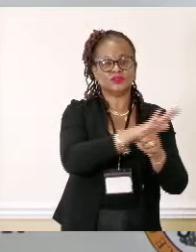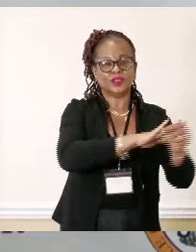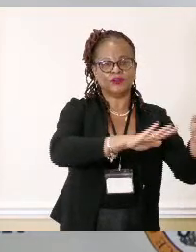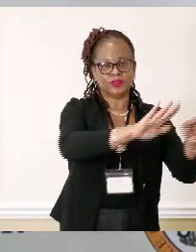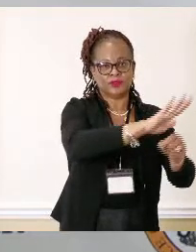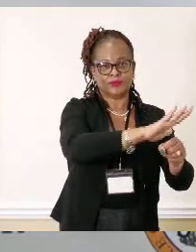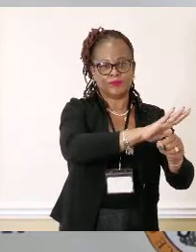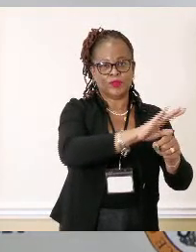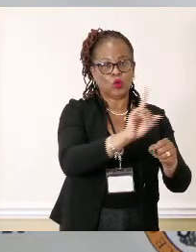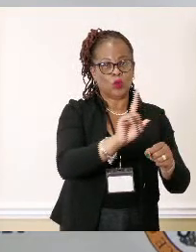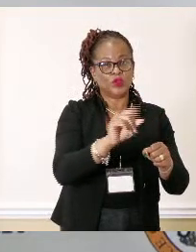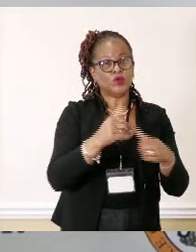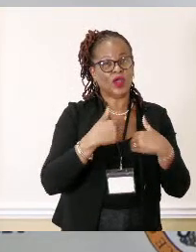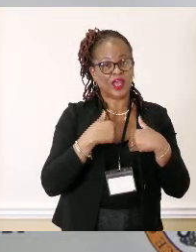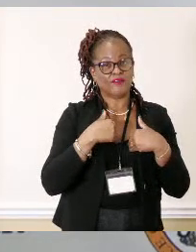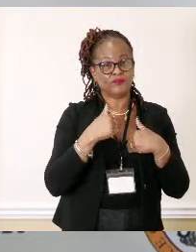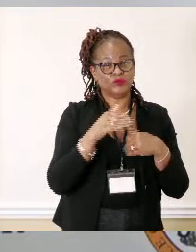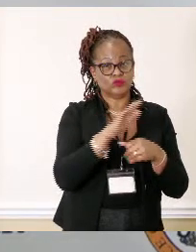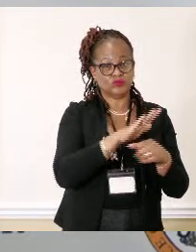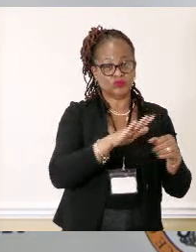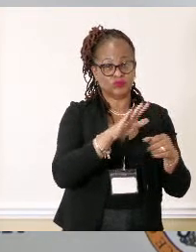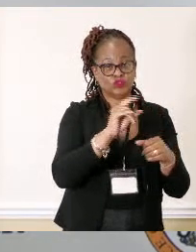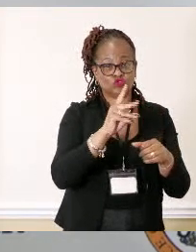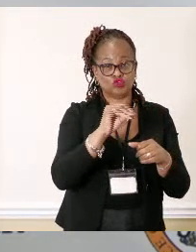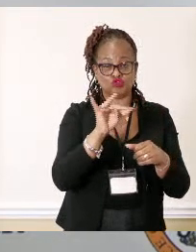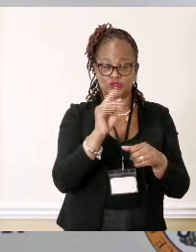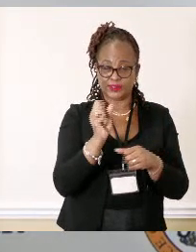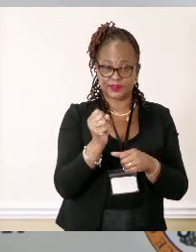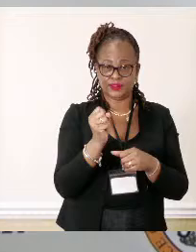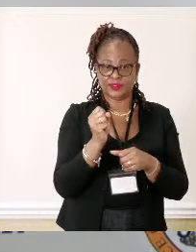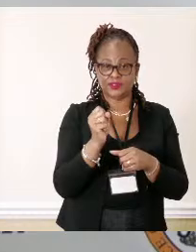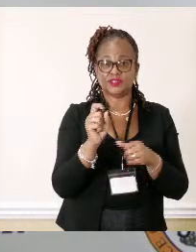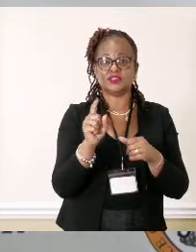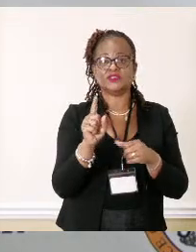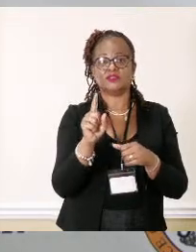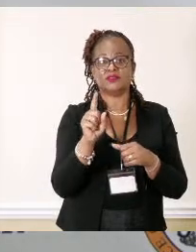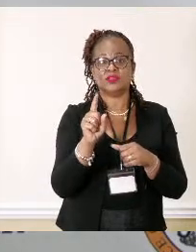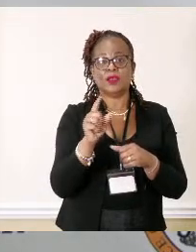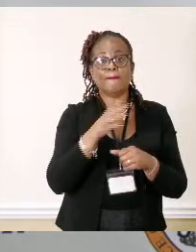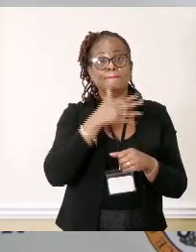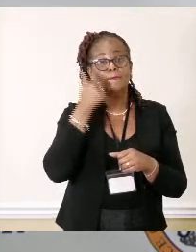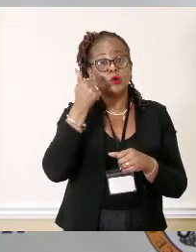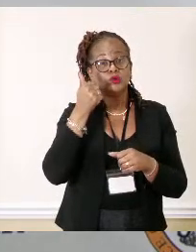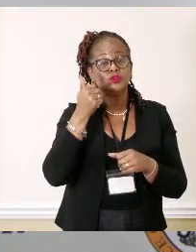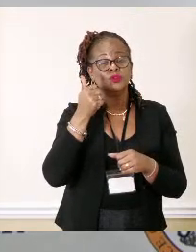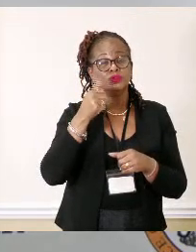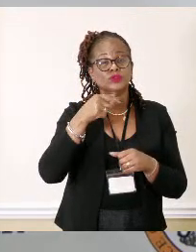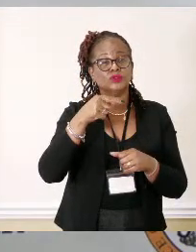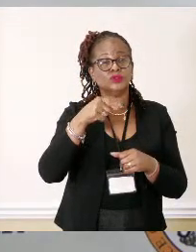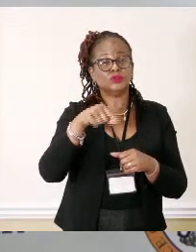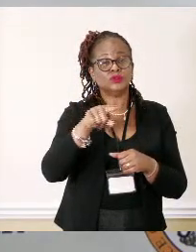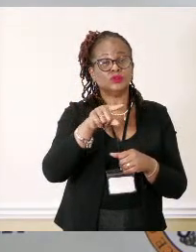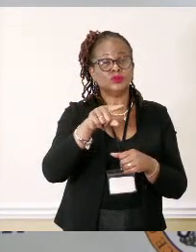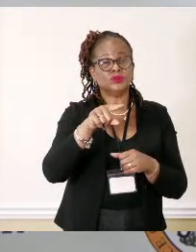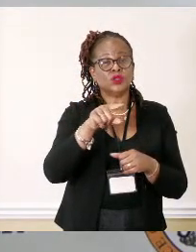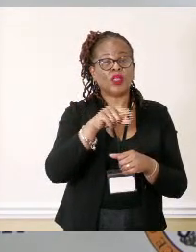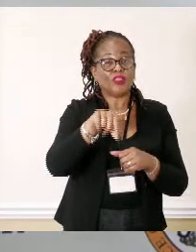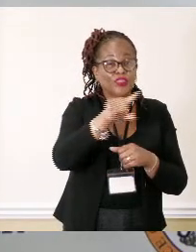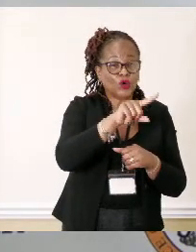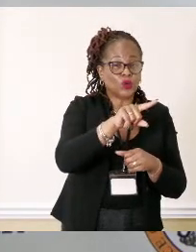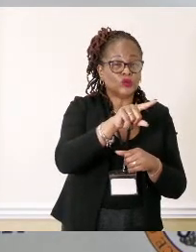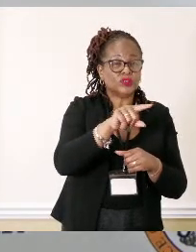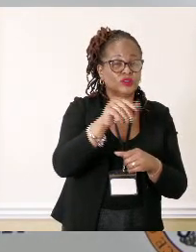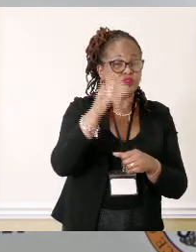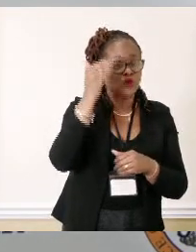destinations where you have those strains. That's the first thing, and most of them, those strains, as